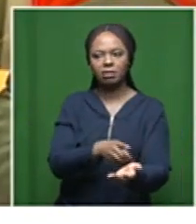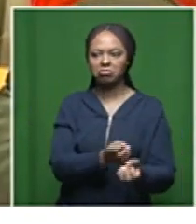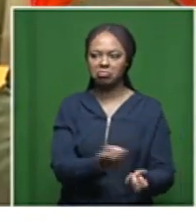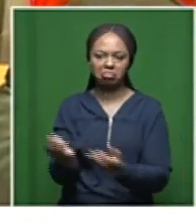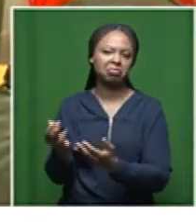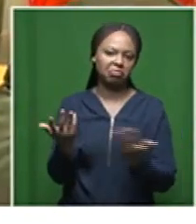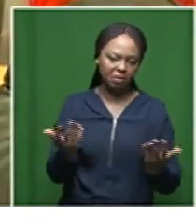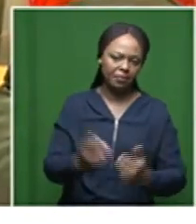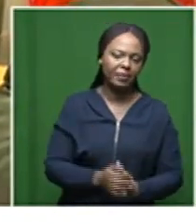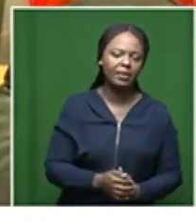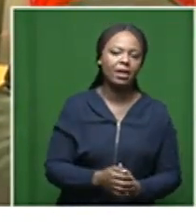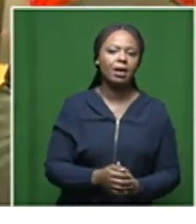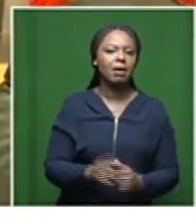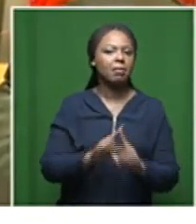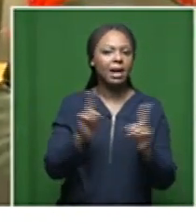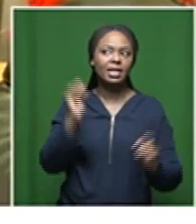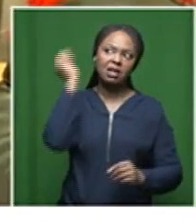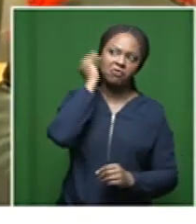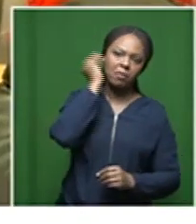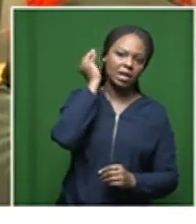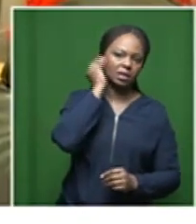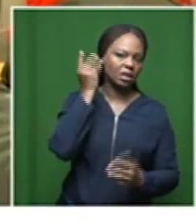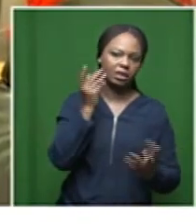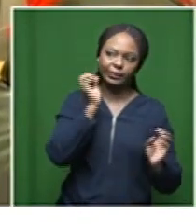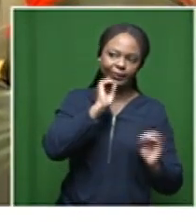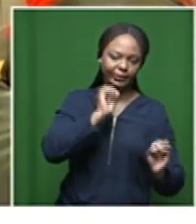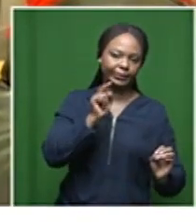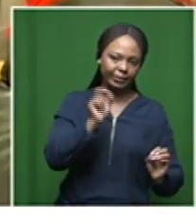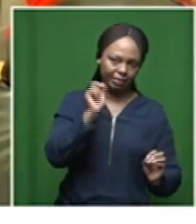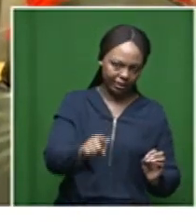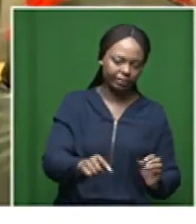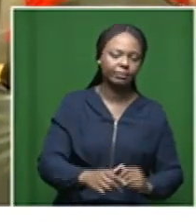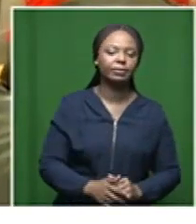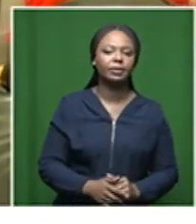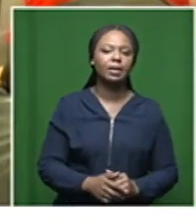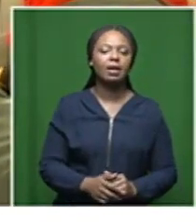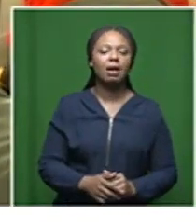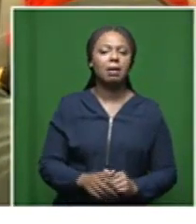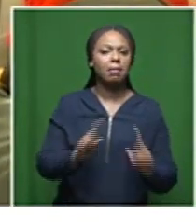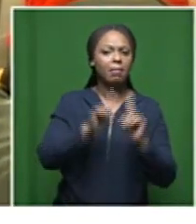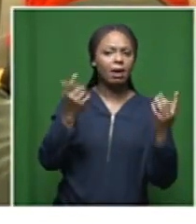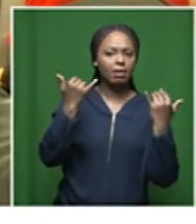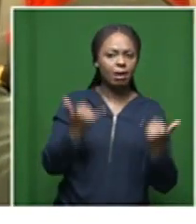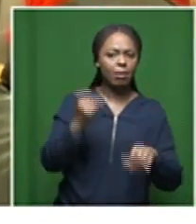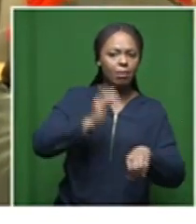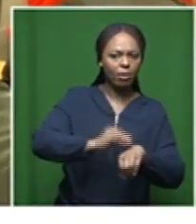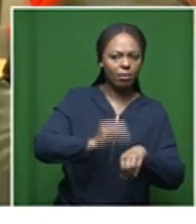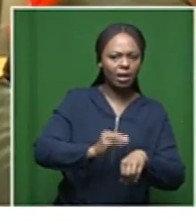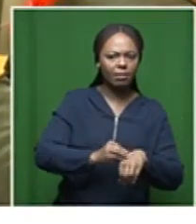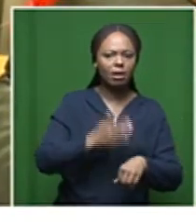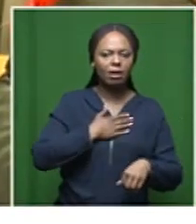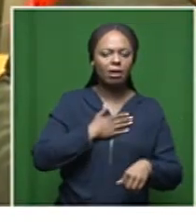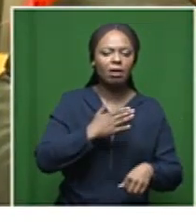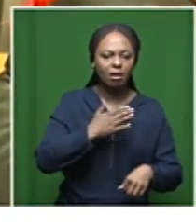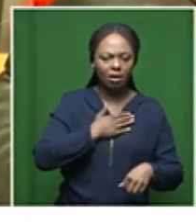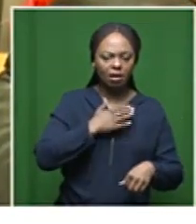we don't have more information about that and all that. But now I've been having a problem of breathing